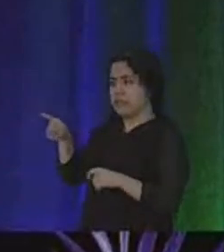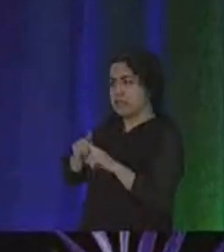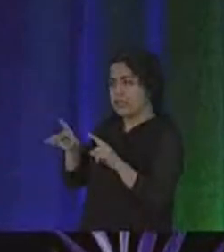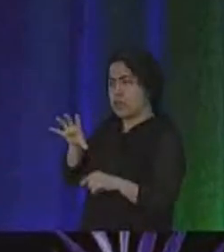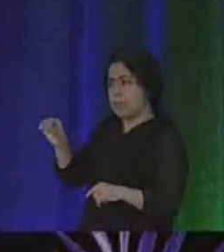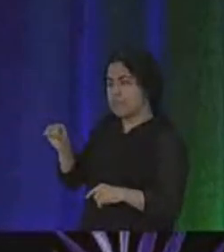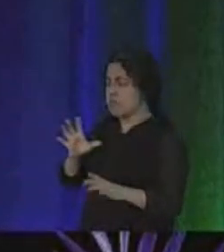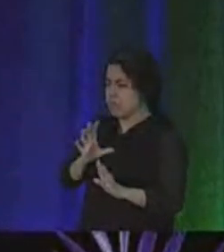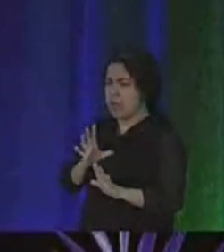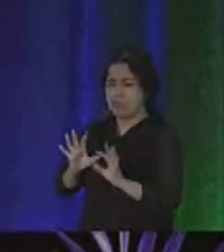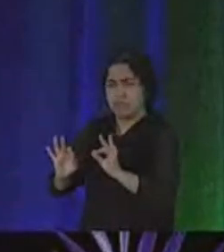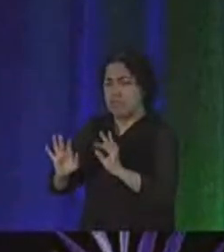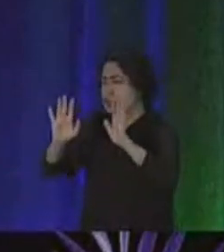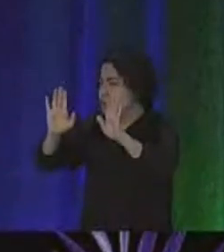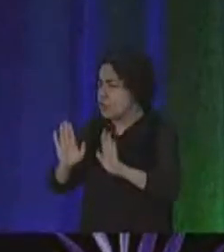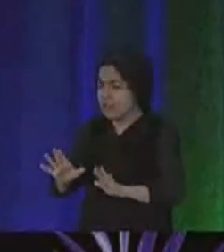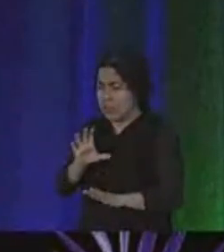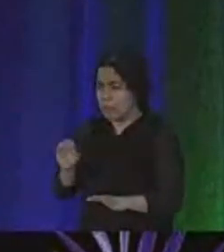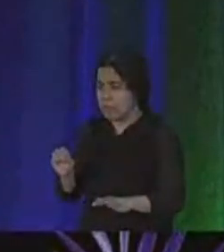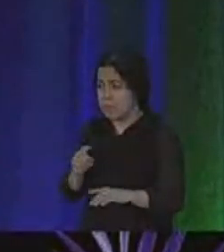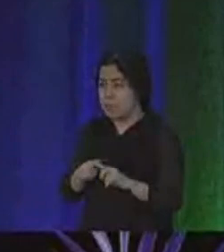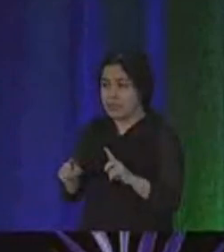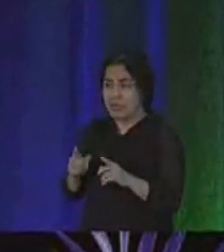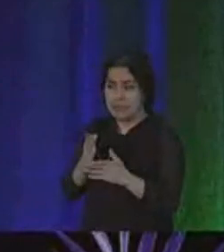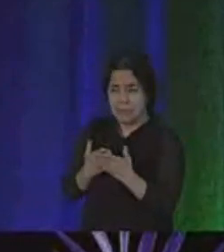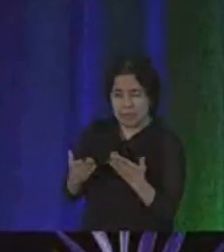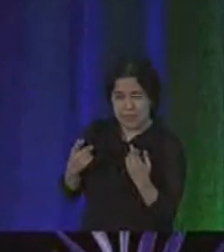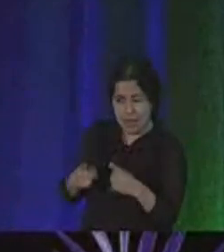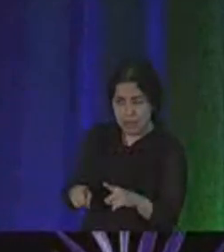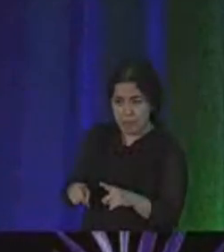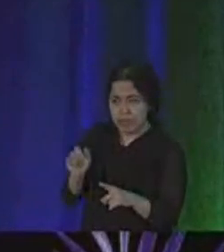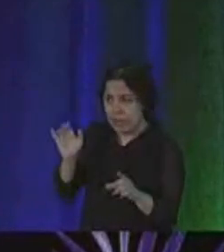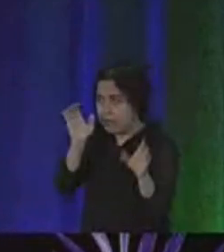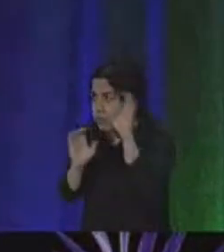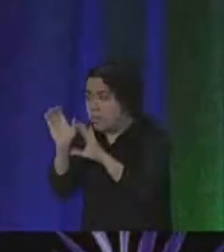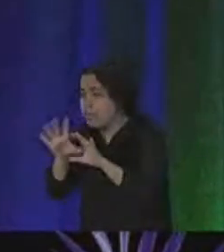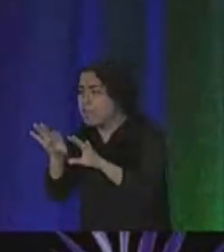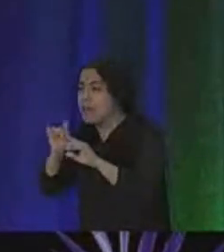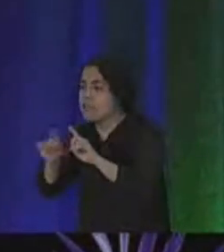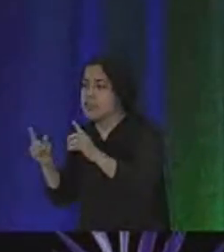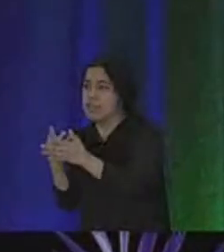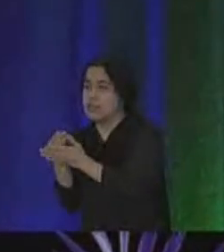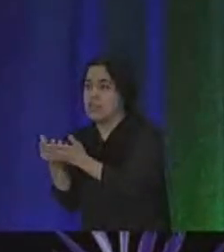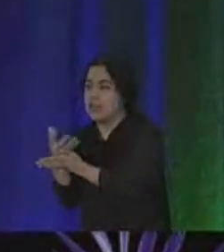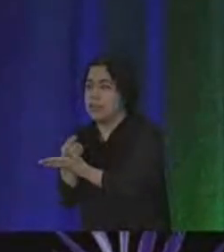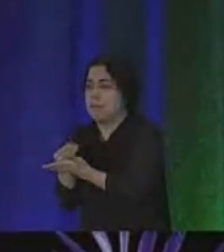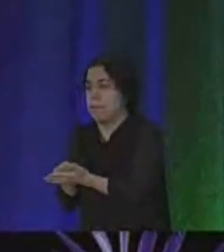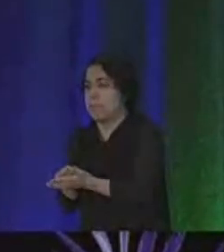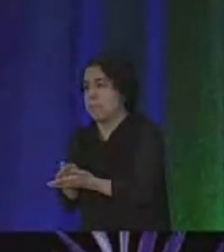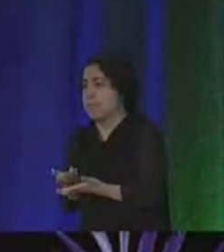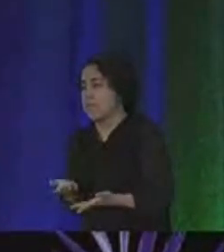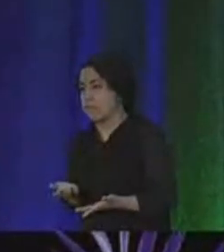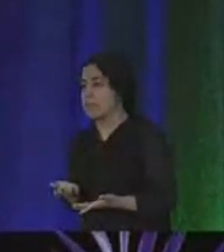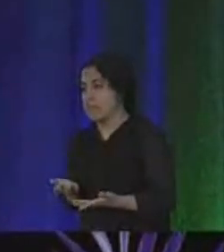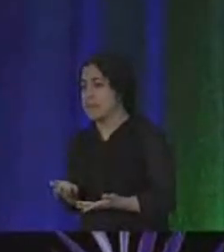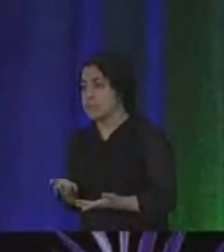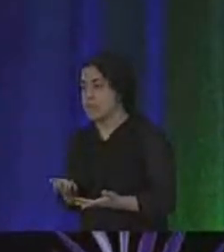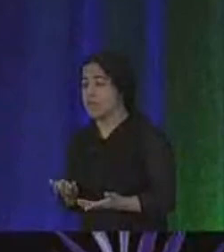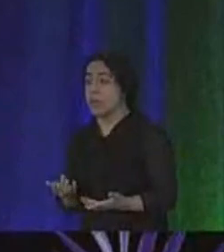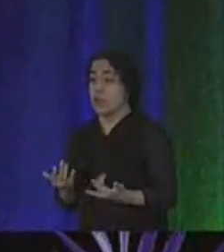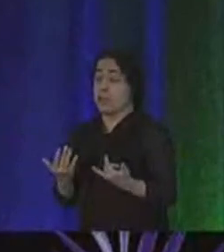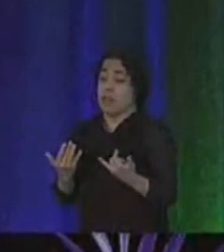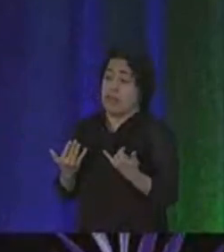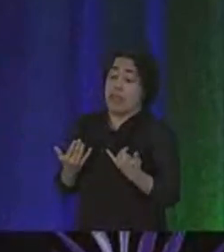fair, great companies. But something happened, and now they had to find an additional source of income. Okay? So I'm going to say at this